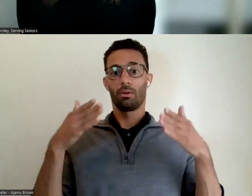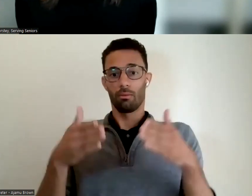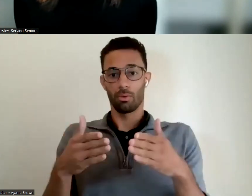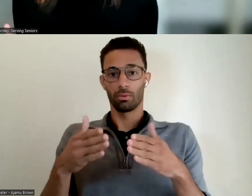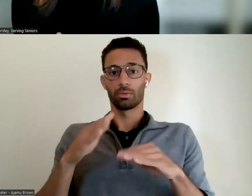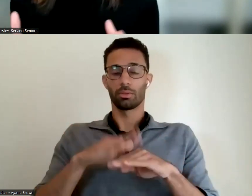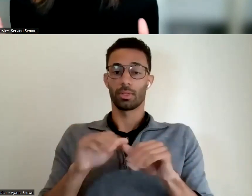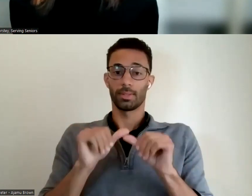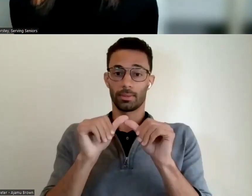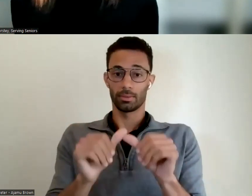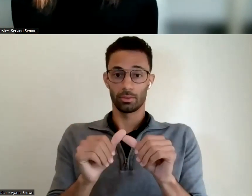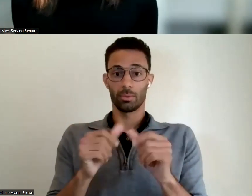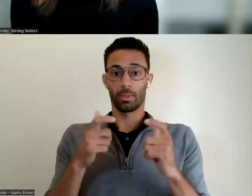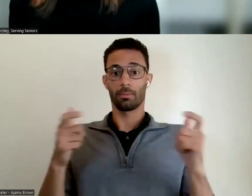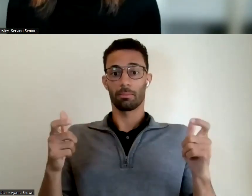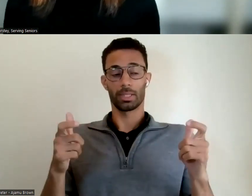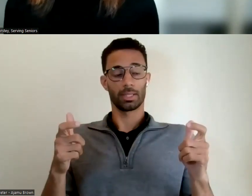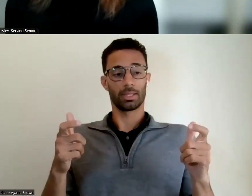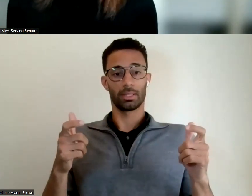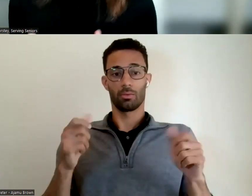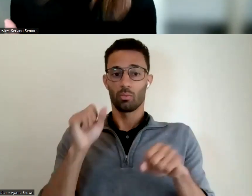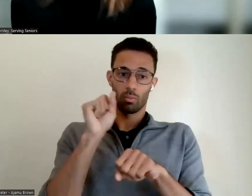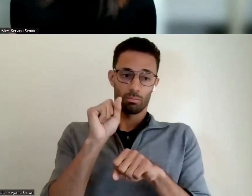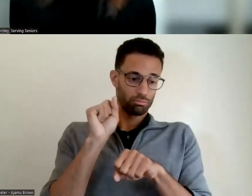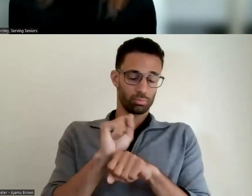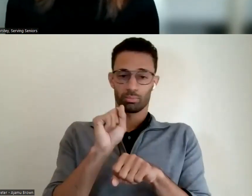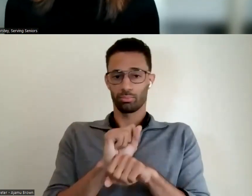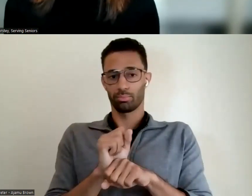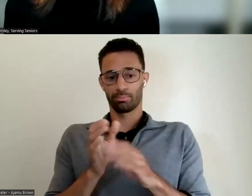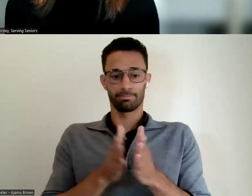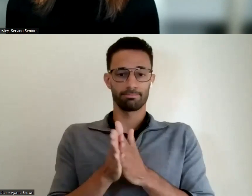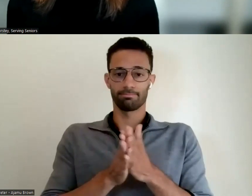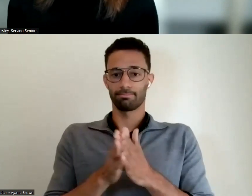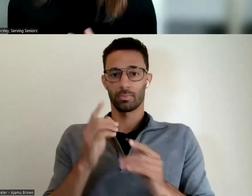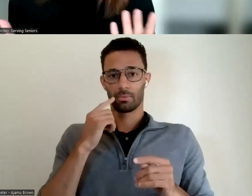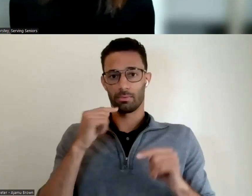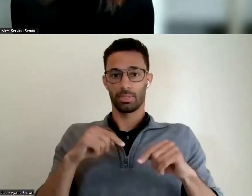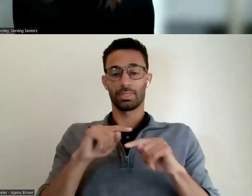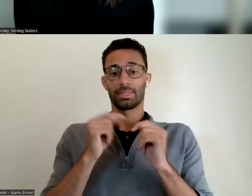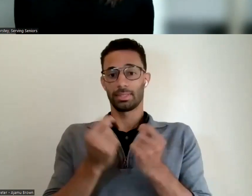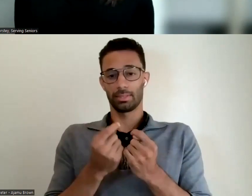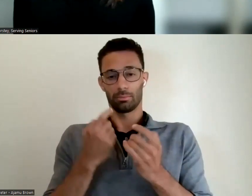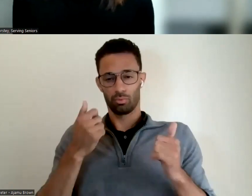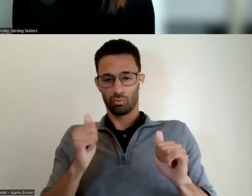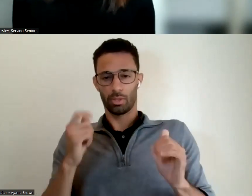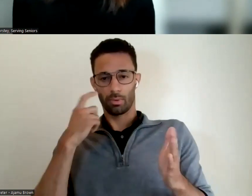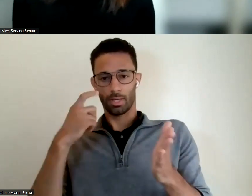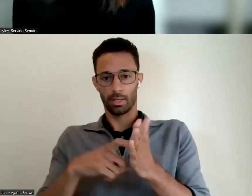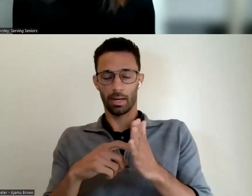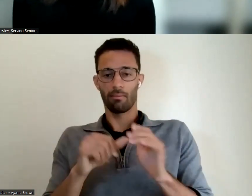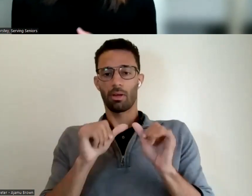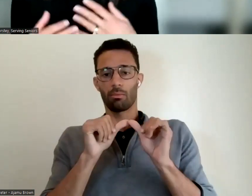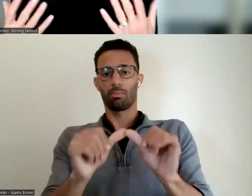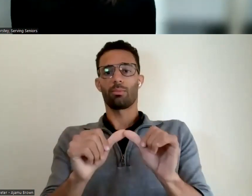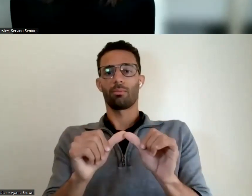great efforts that this team has done to hopefully identify a permanent funding